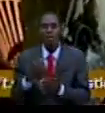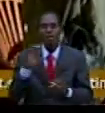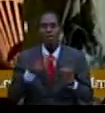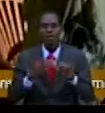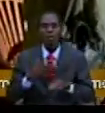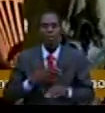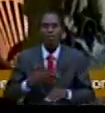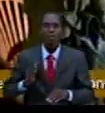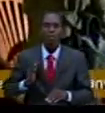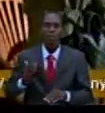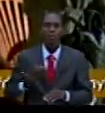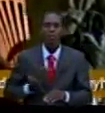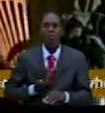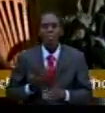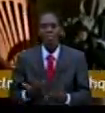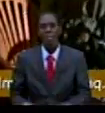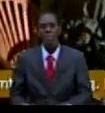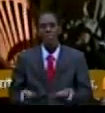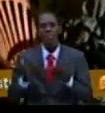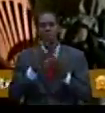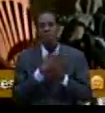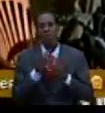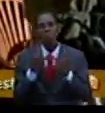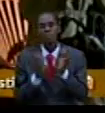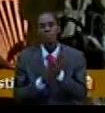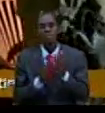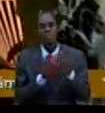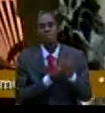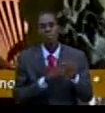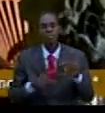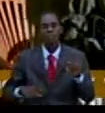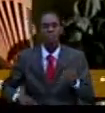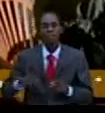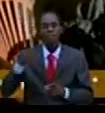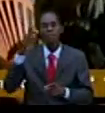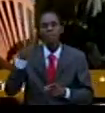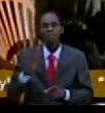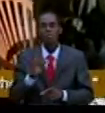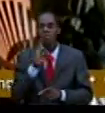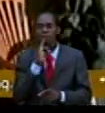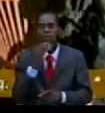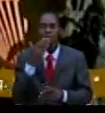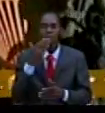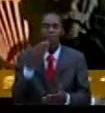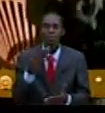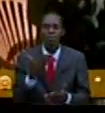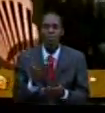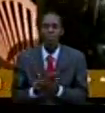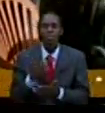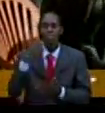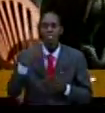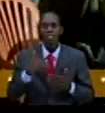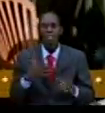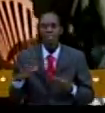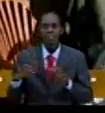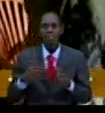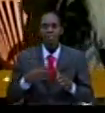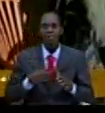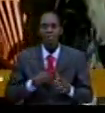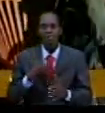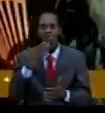in my soul. Rise up and praise God. Your hands. Wah, wah, wah, wah, wah.